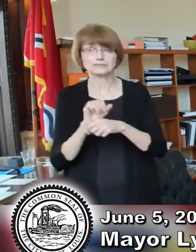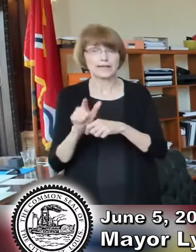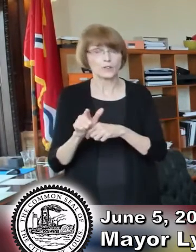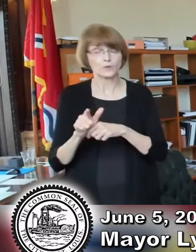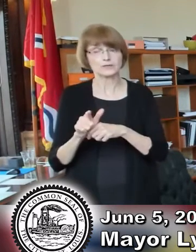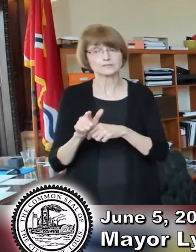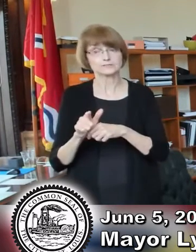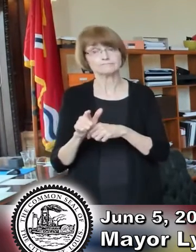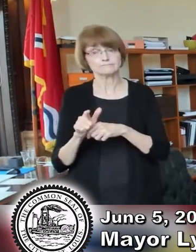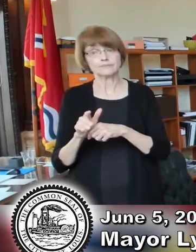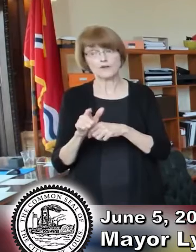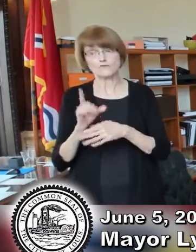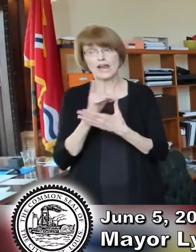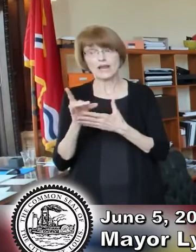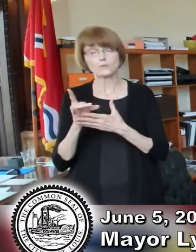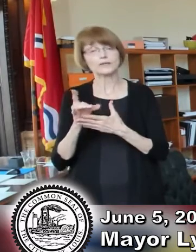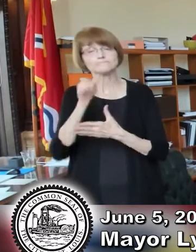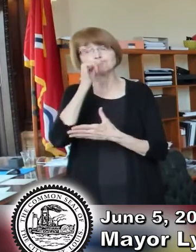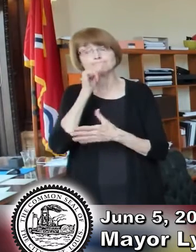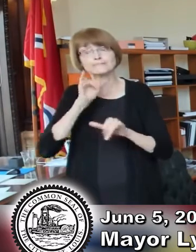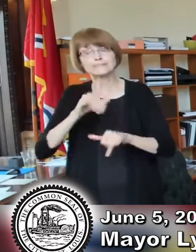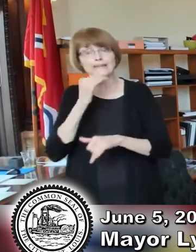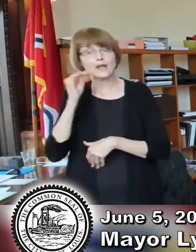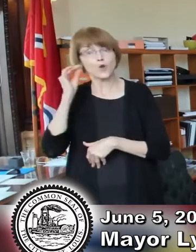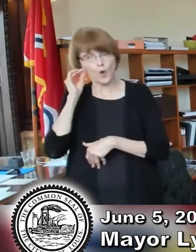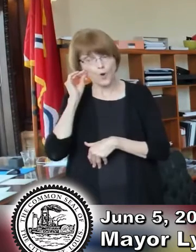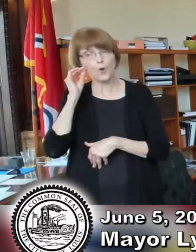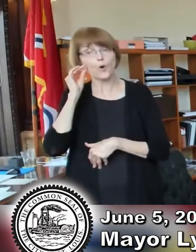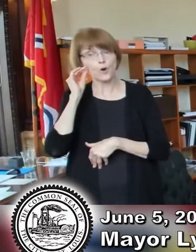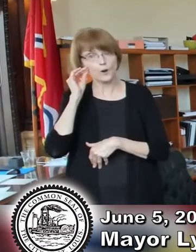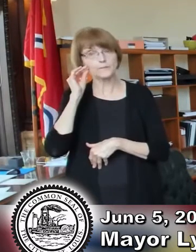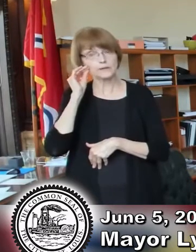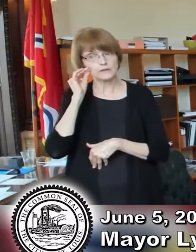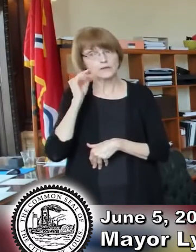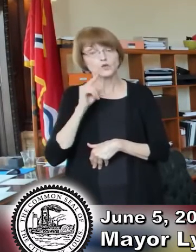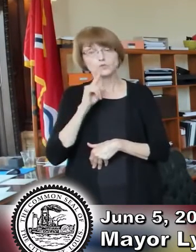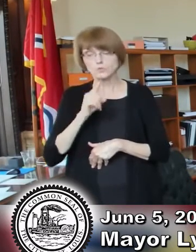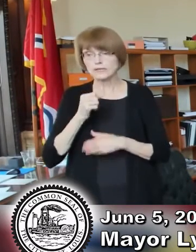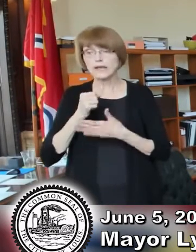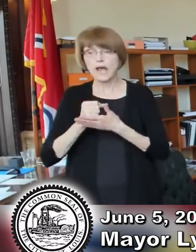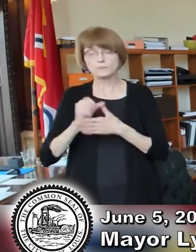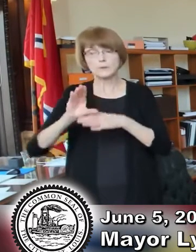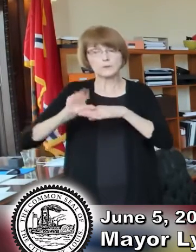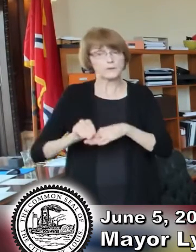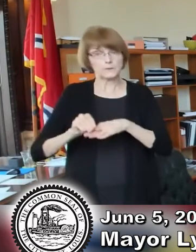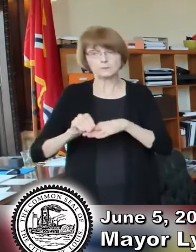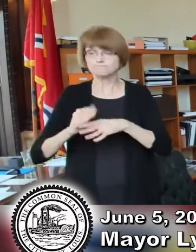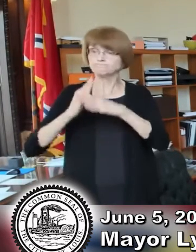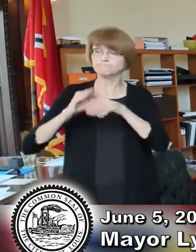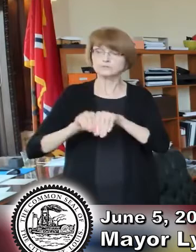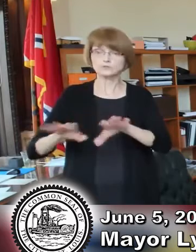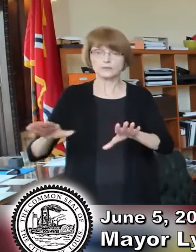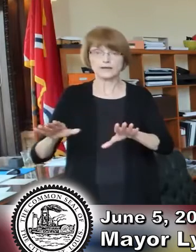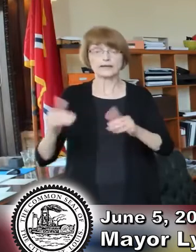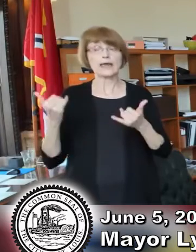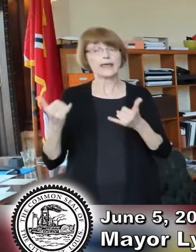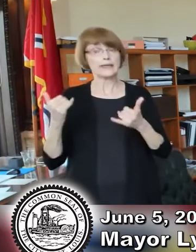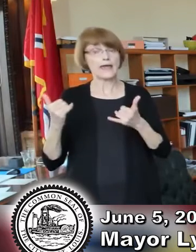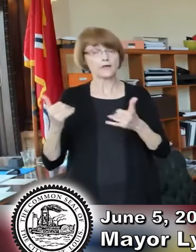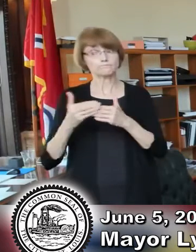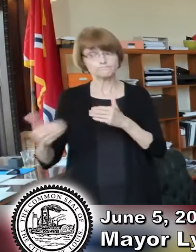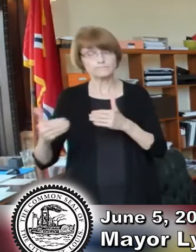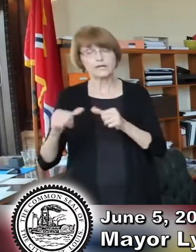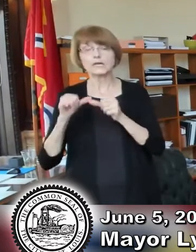stayed at home more or less for 8 weeks, and we're really able to tamp down this spread. So now we just have to continue to